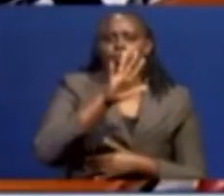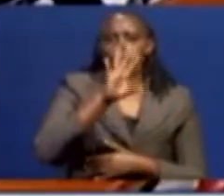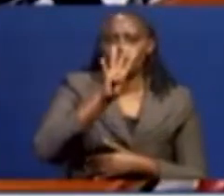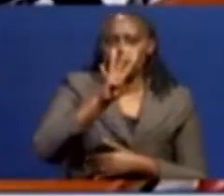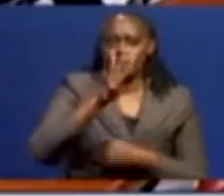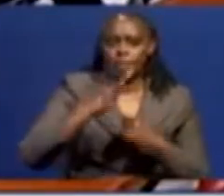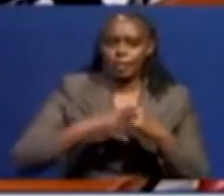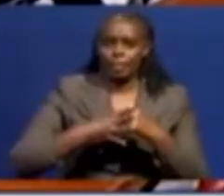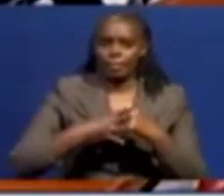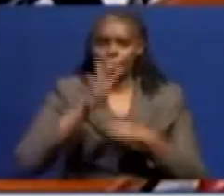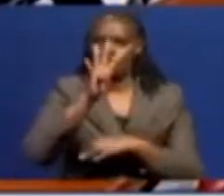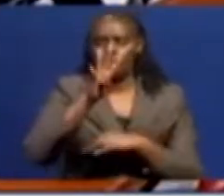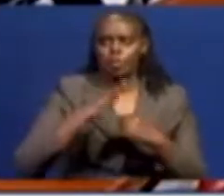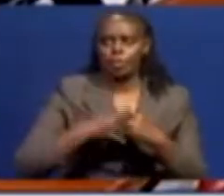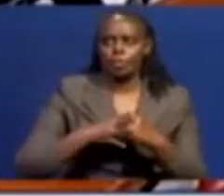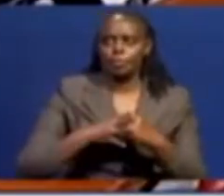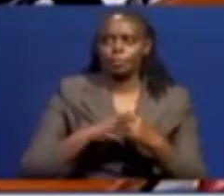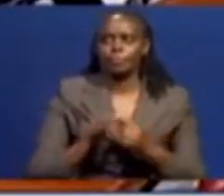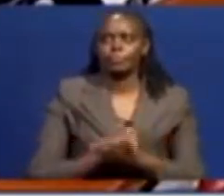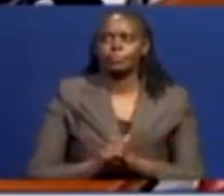at page 49.